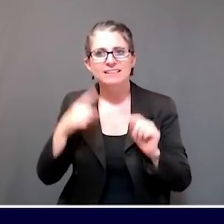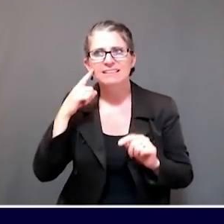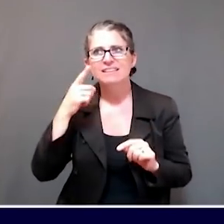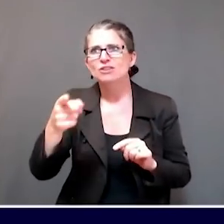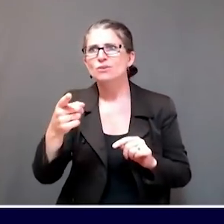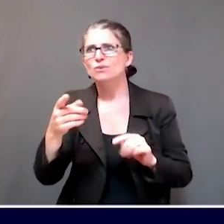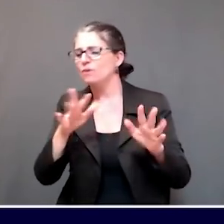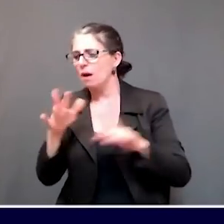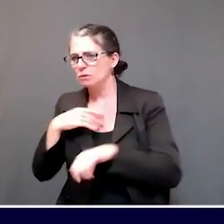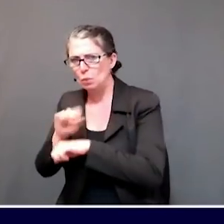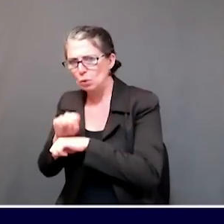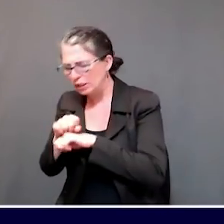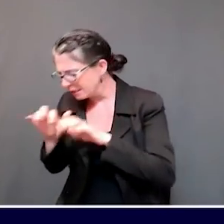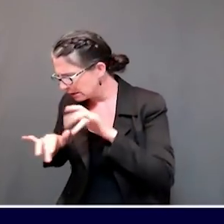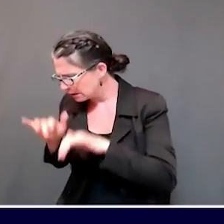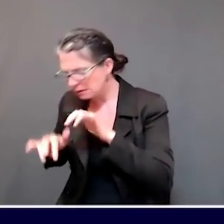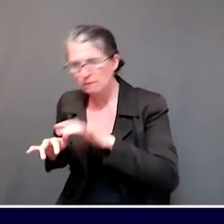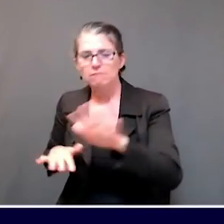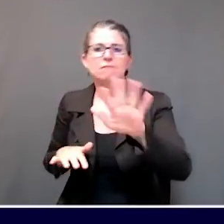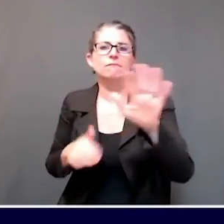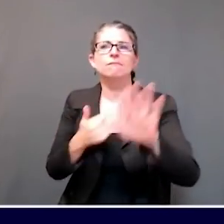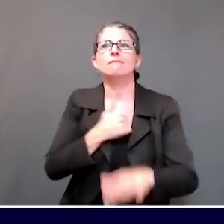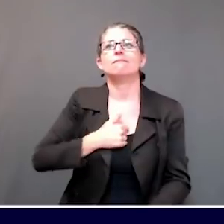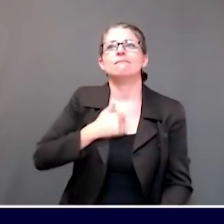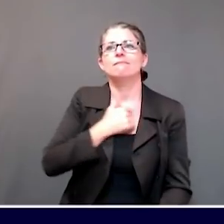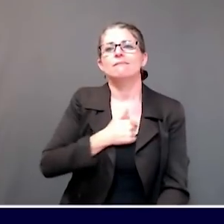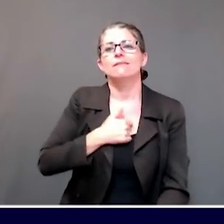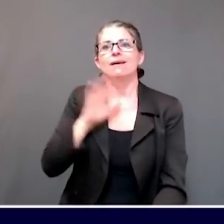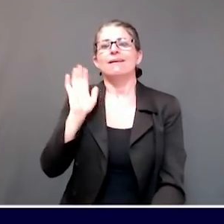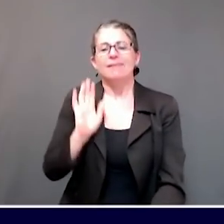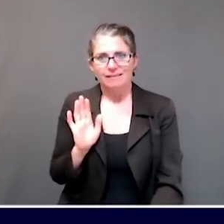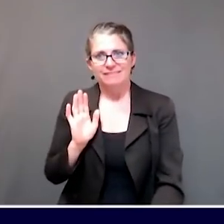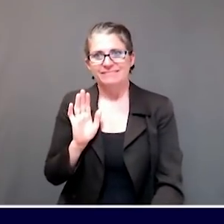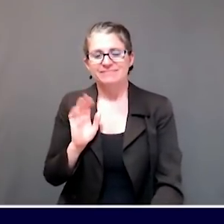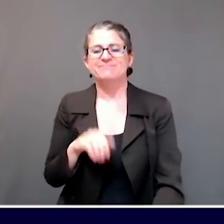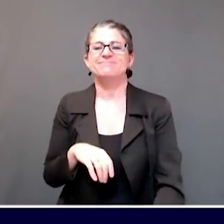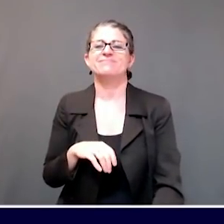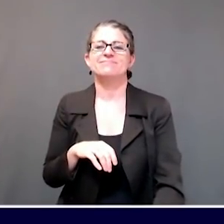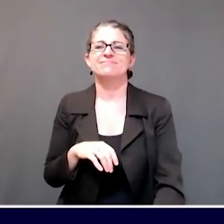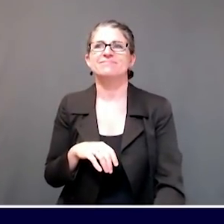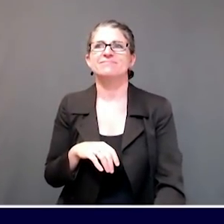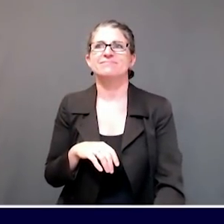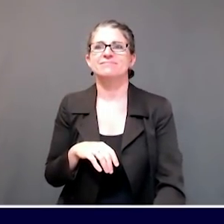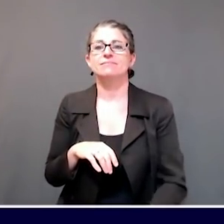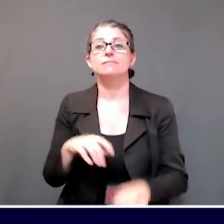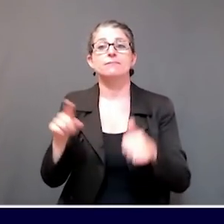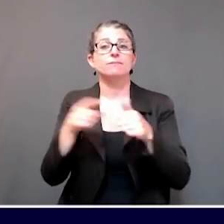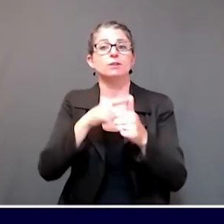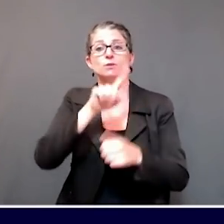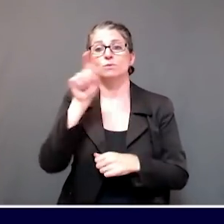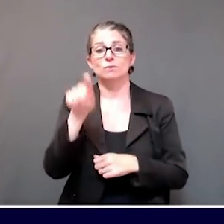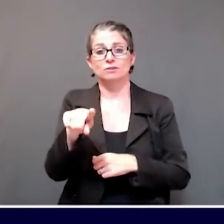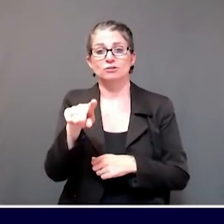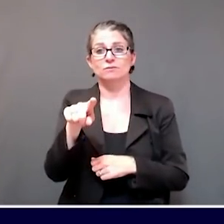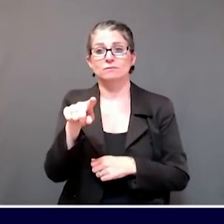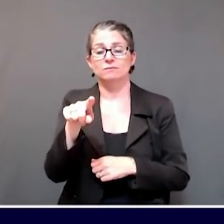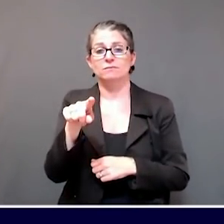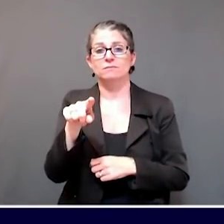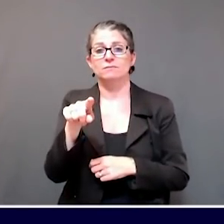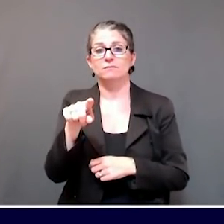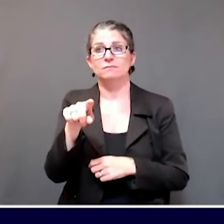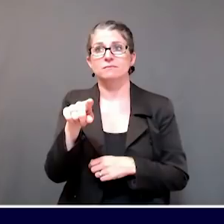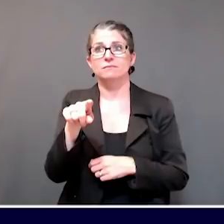between a number of things. First question is about the swab and